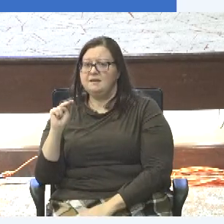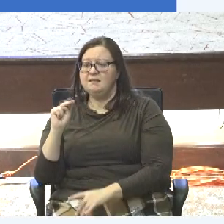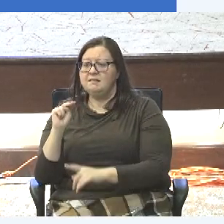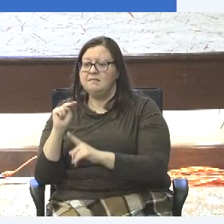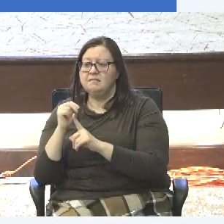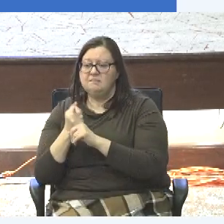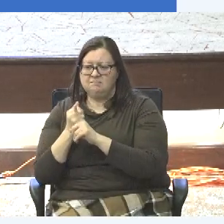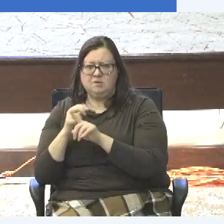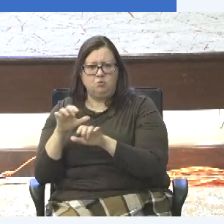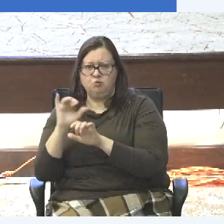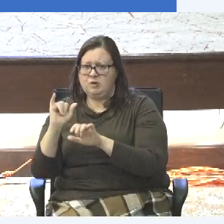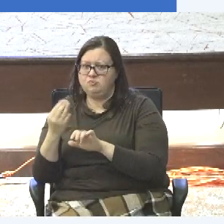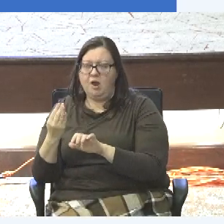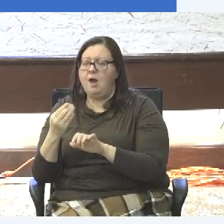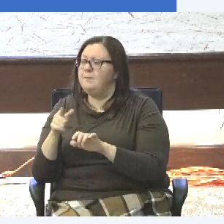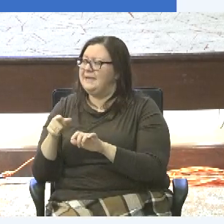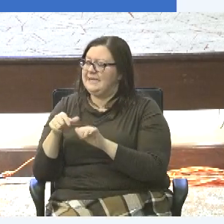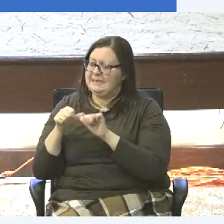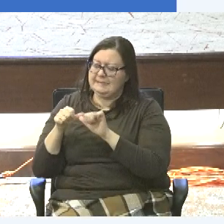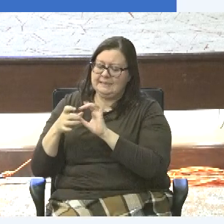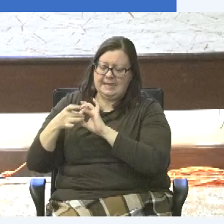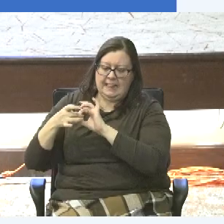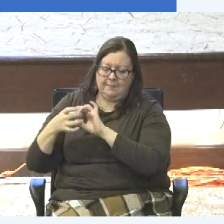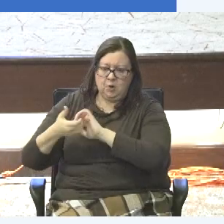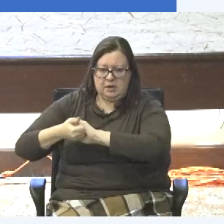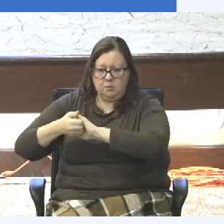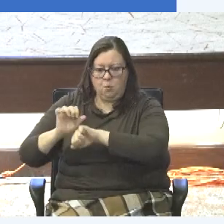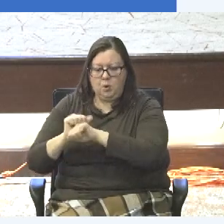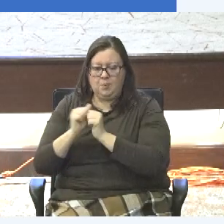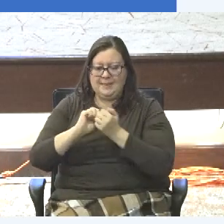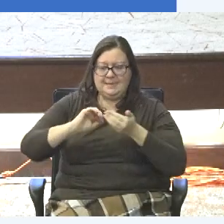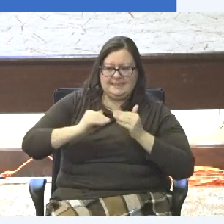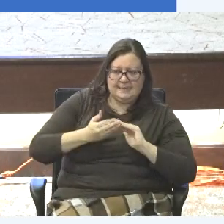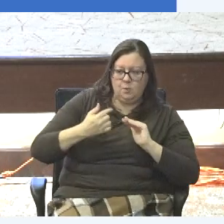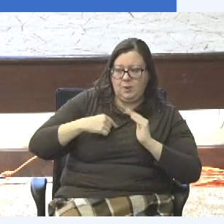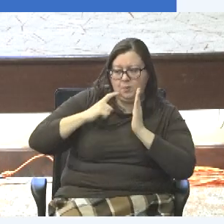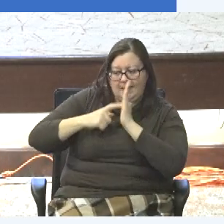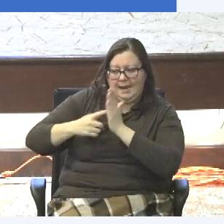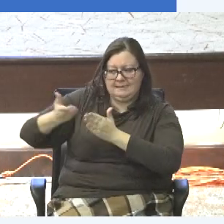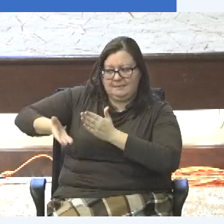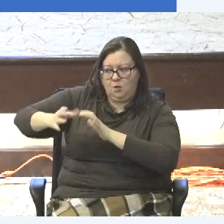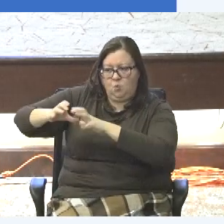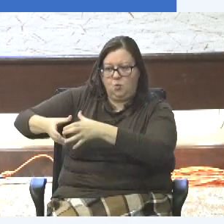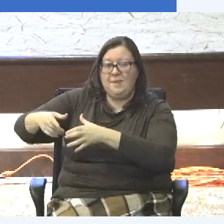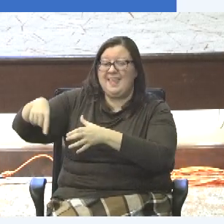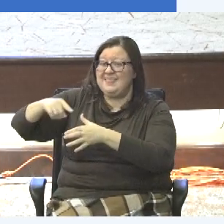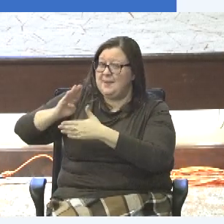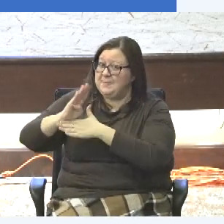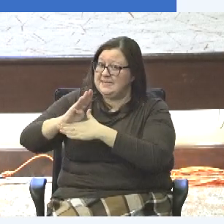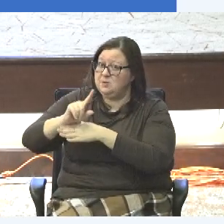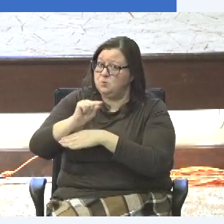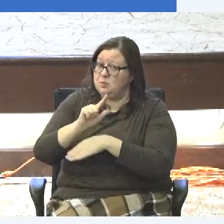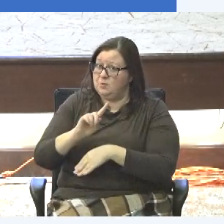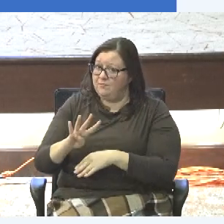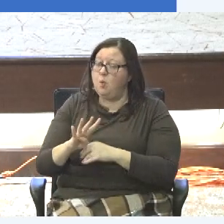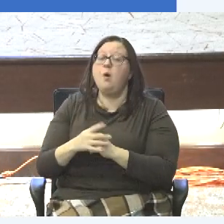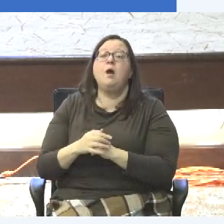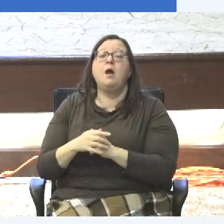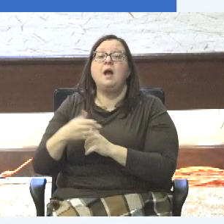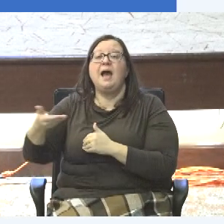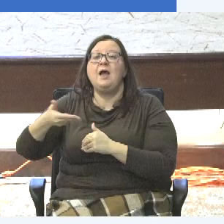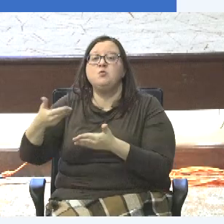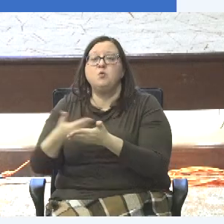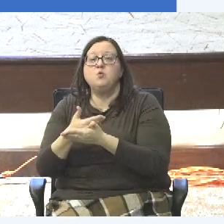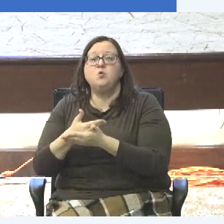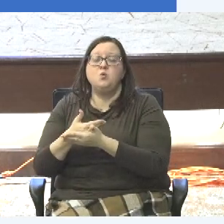We're collaborating, coordinating the whole city effort, so I do want to give them recognition for that. But they were busy as well in 2024. They did hire a new